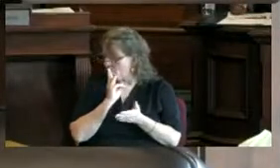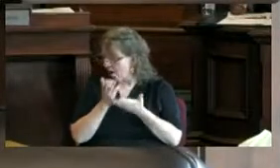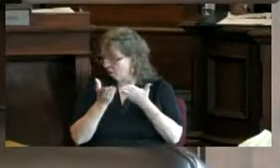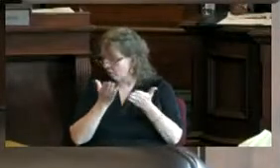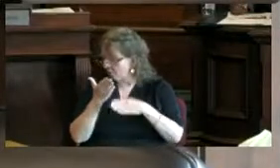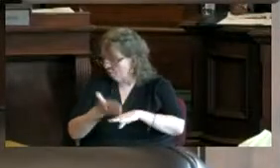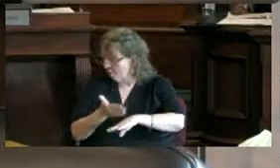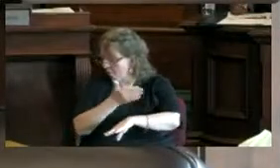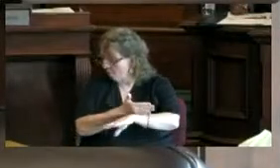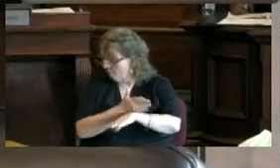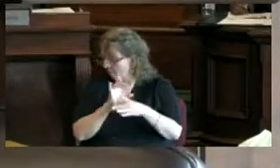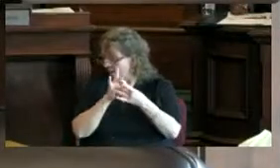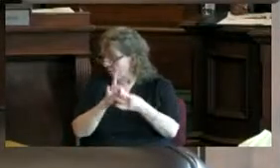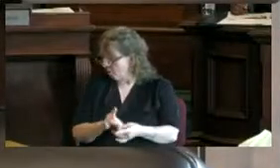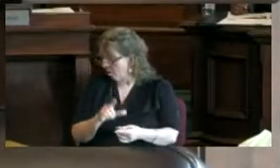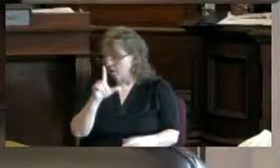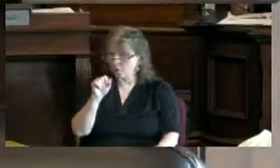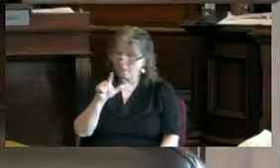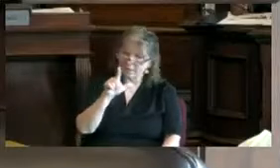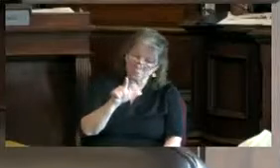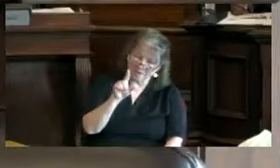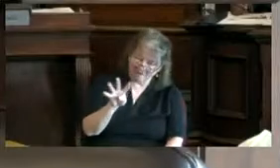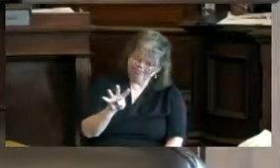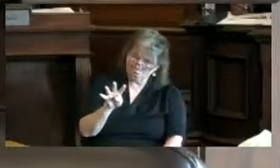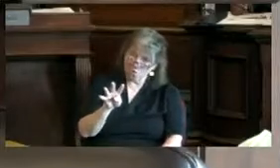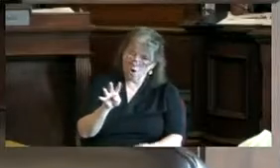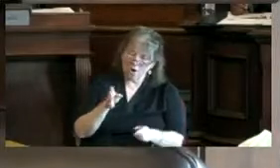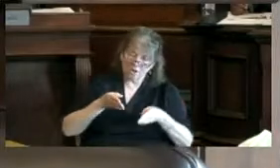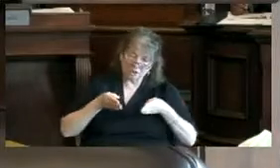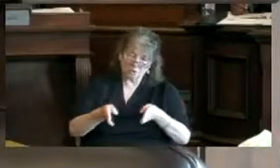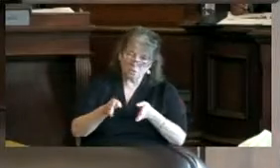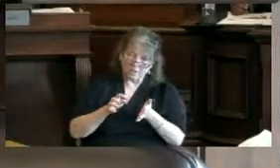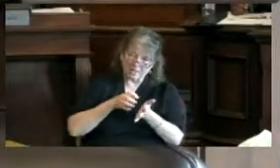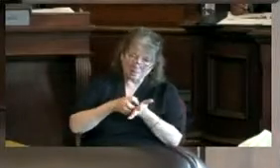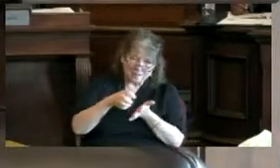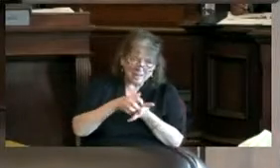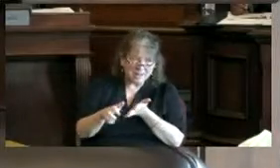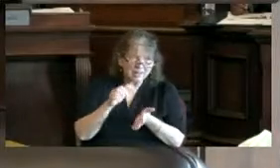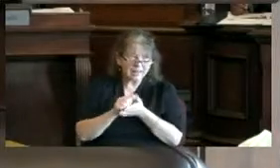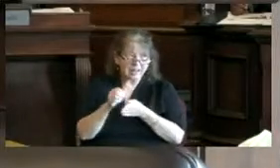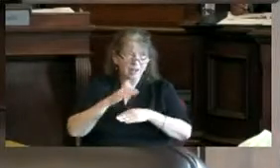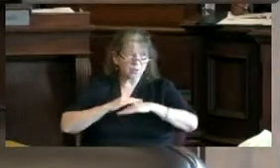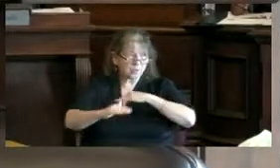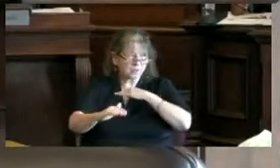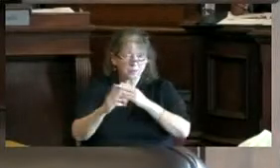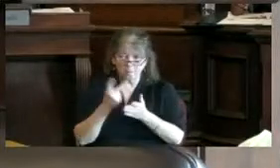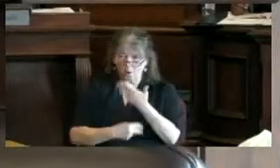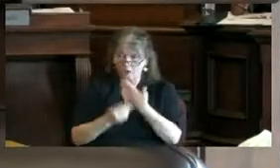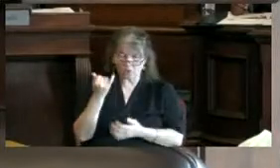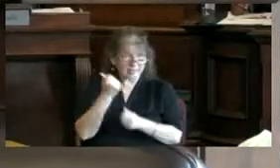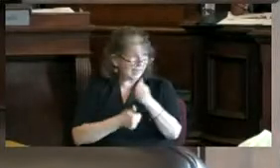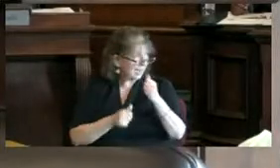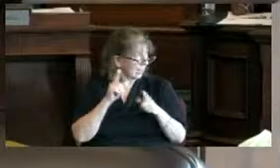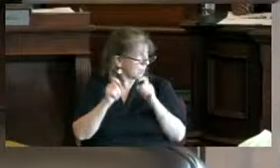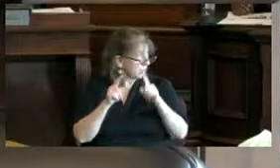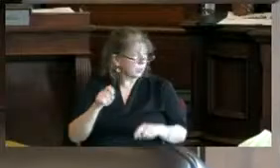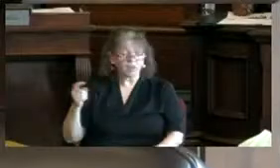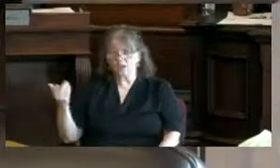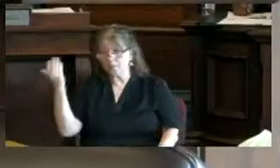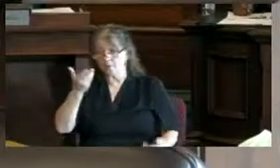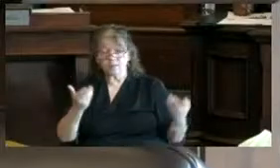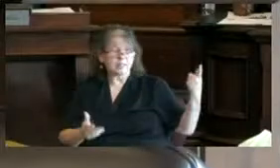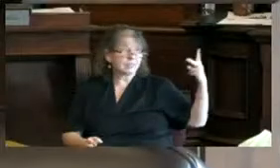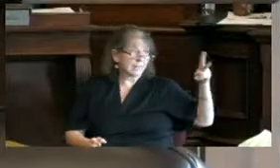water service improvements associated with the 2024 milling and surface project. Any questions, comments, or concerns? Move it.